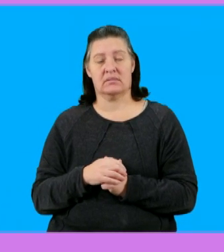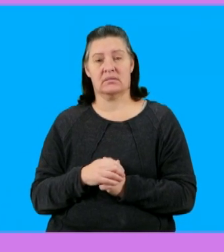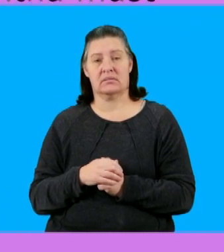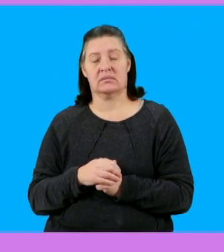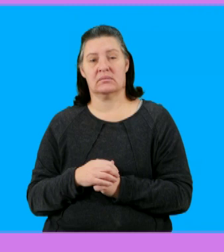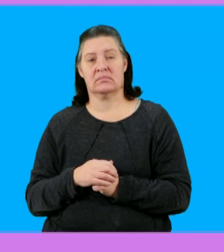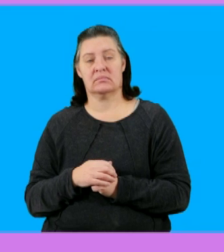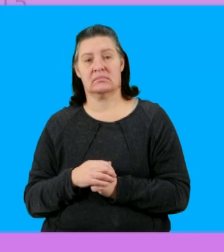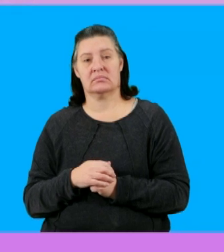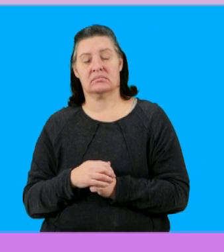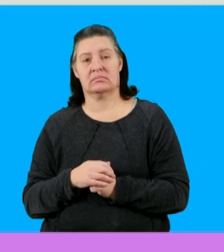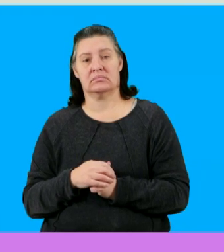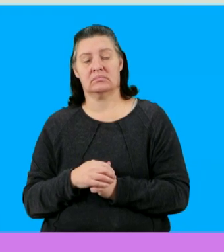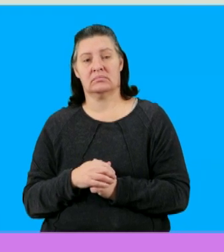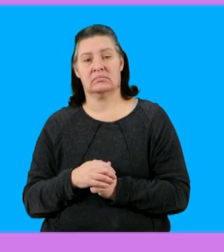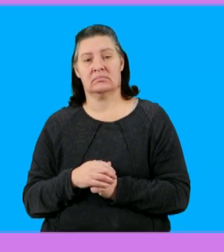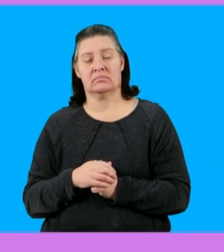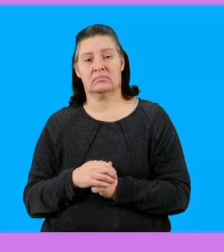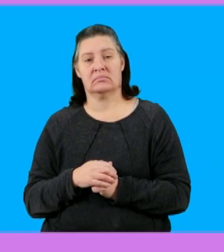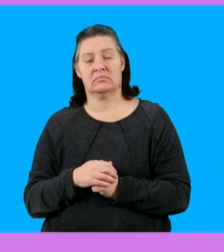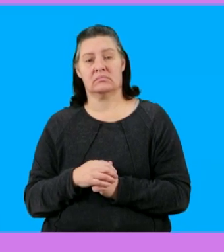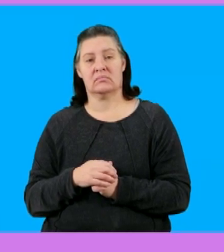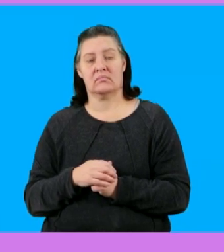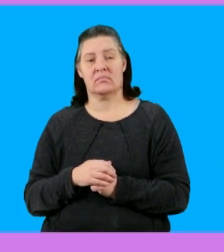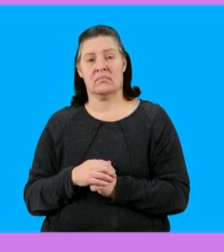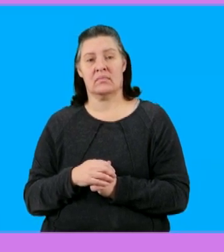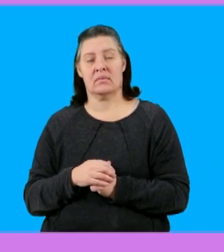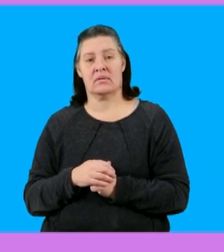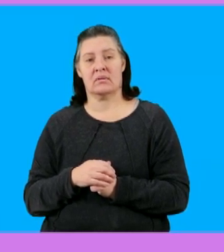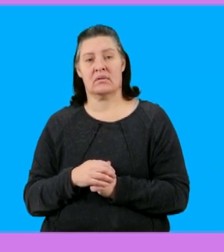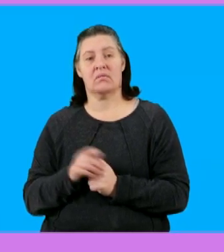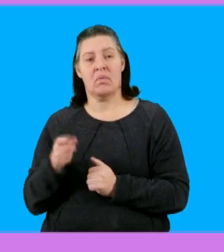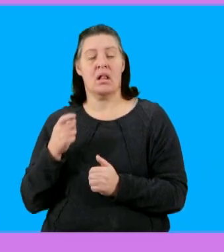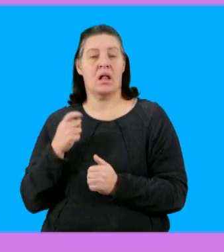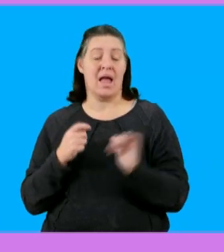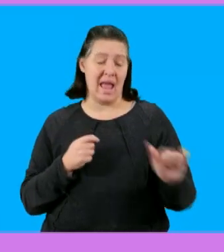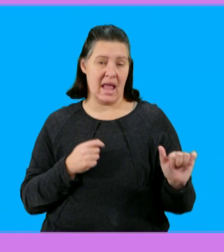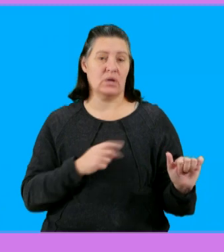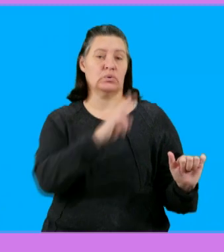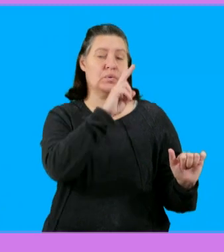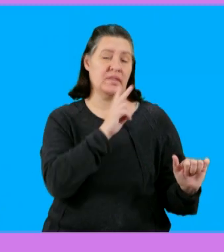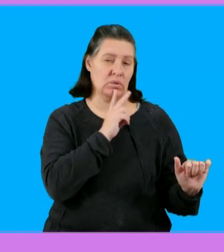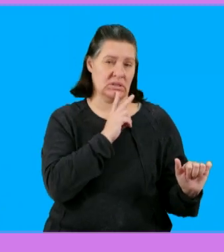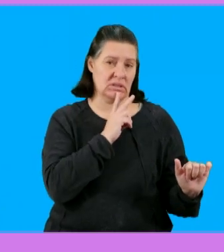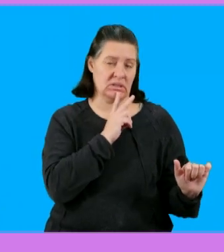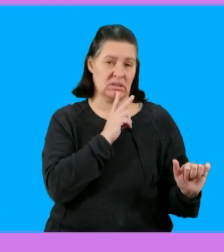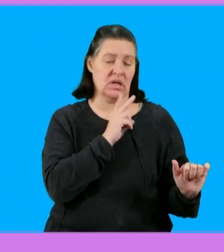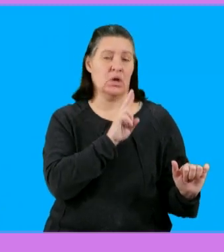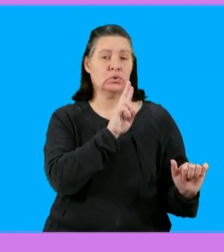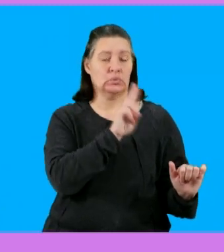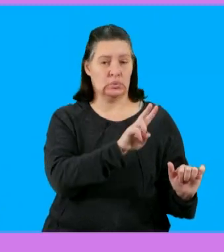Okay, let's just get there. So I'm going to write that down. Store A will charge you